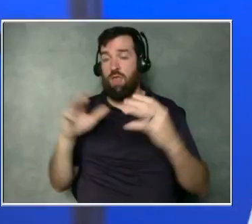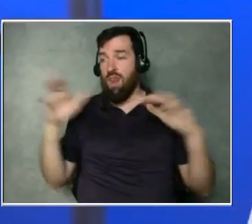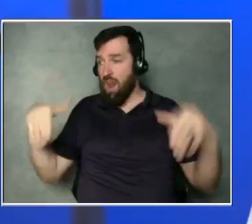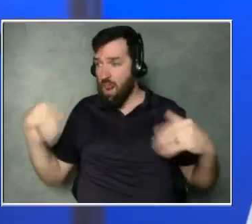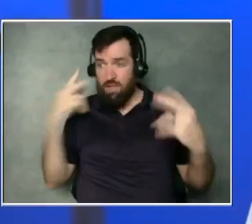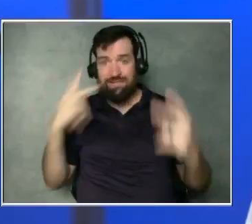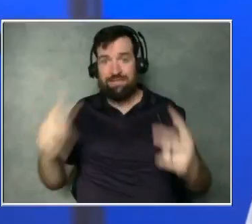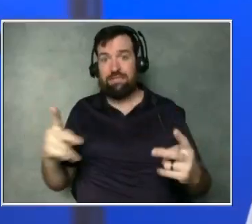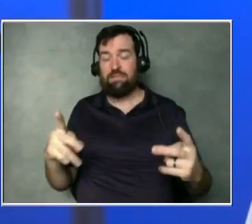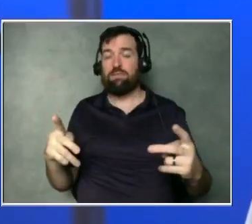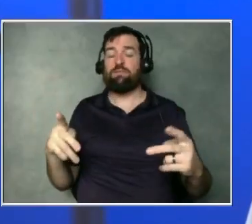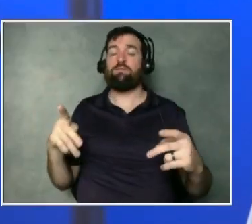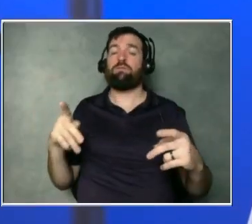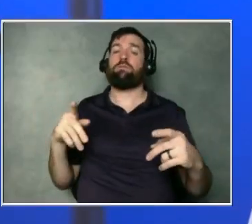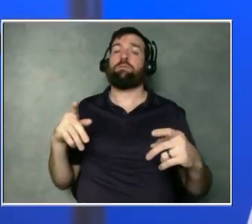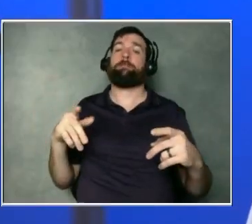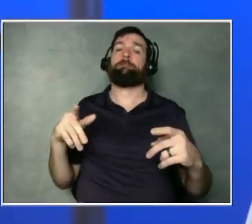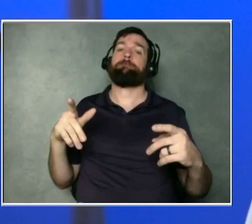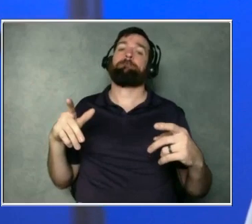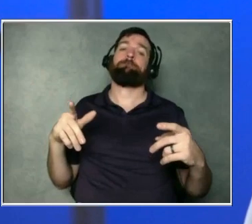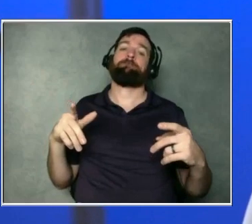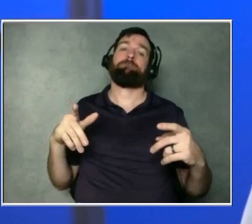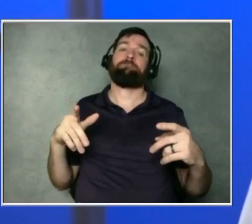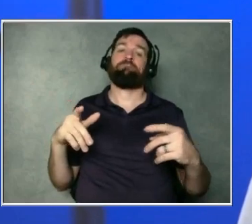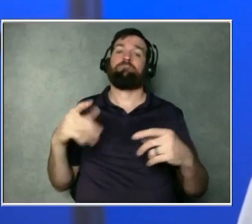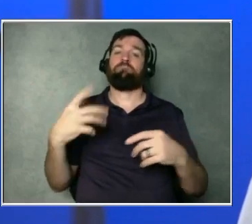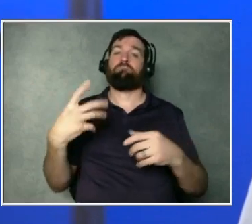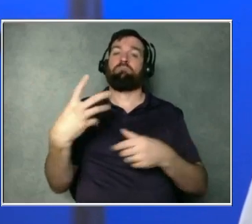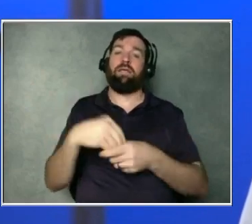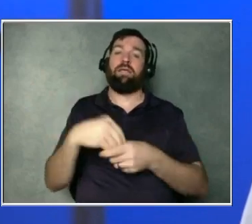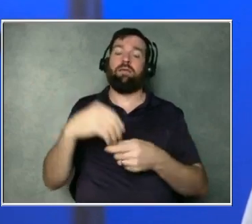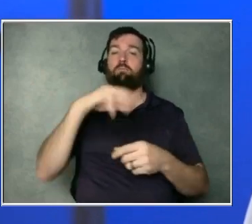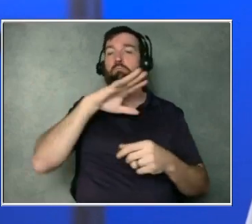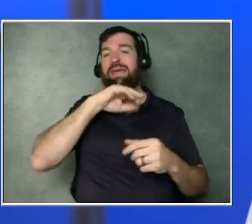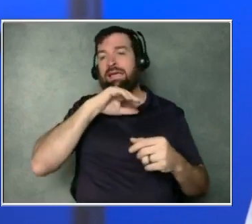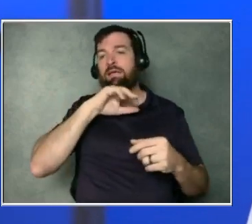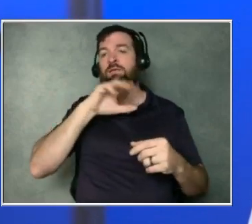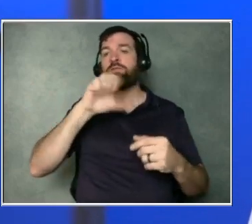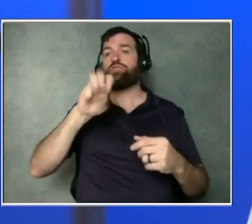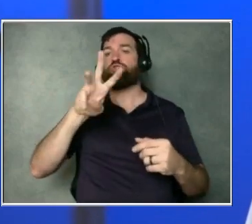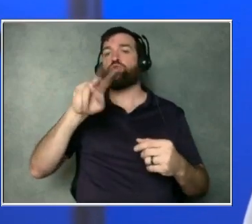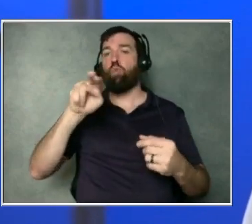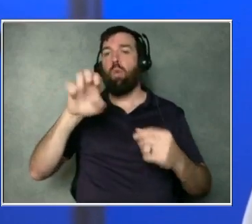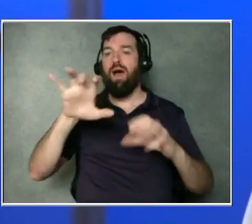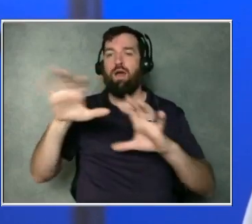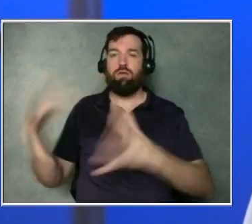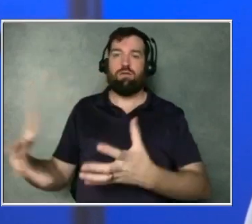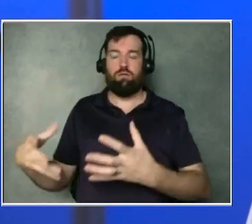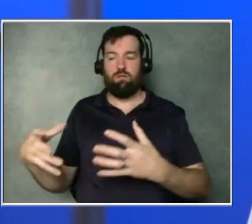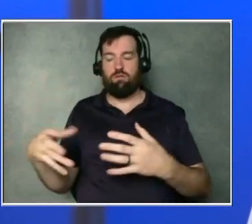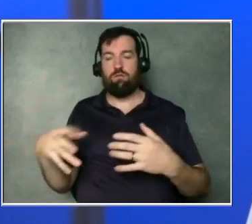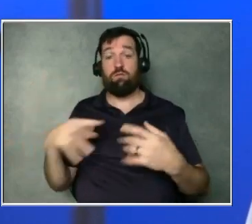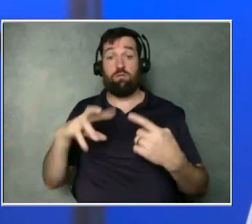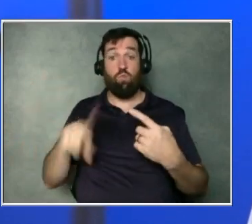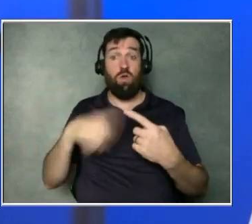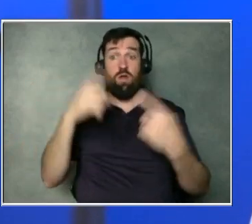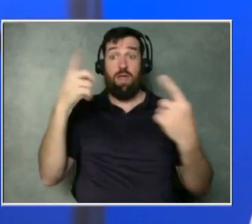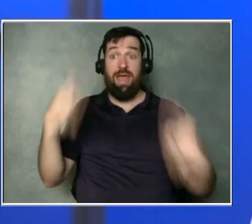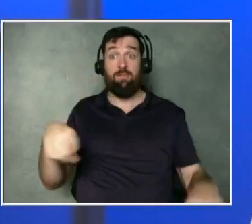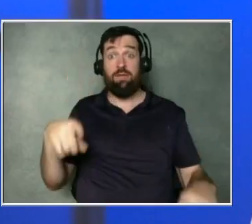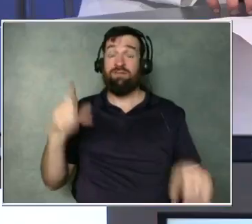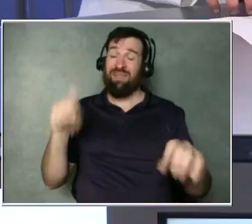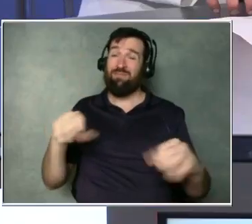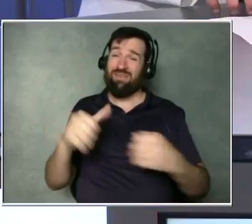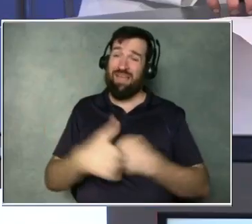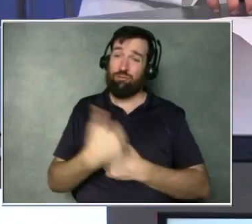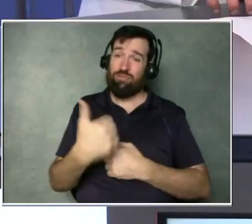is that it is in our pig or our swine herds. And I think once that happens, it can be very dangerous